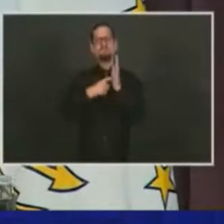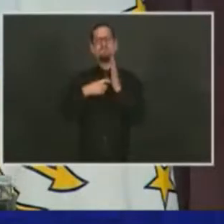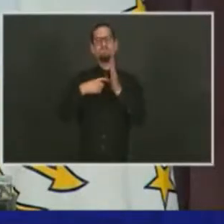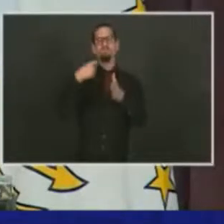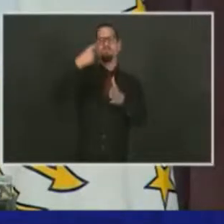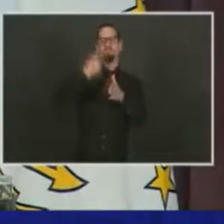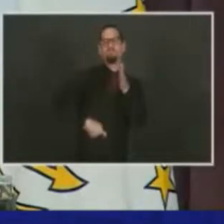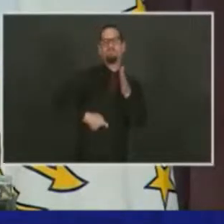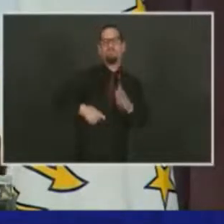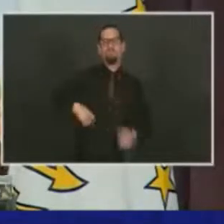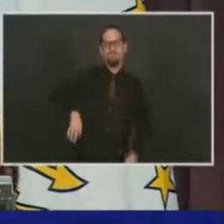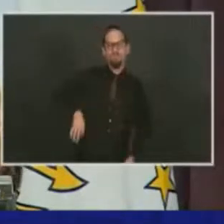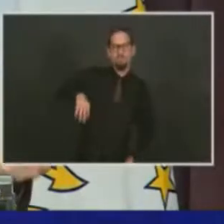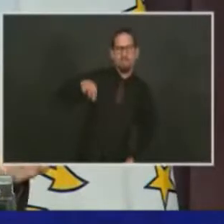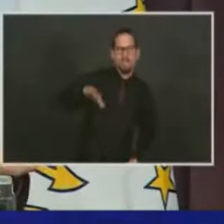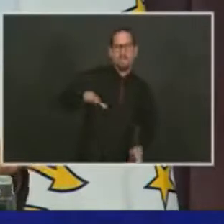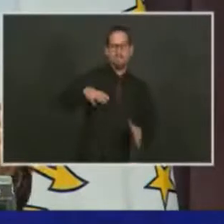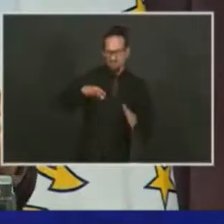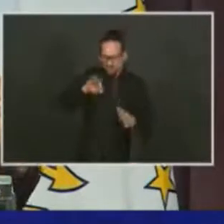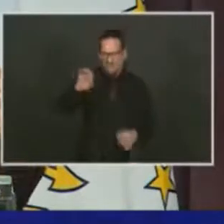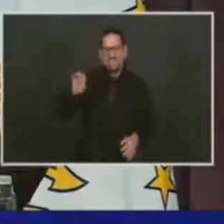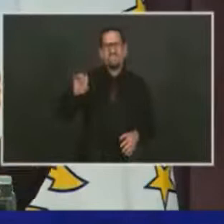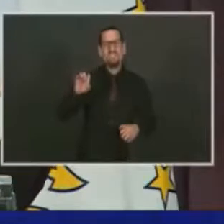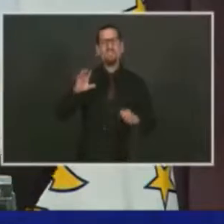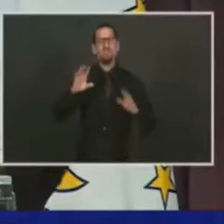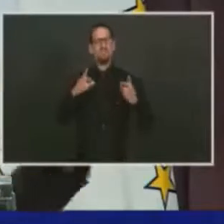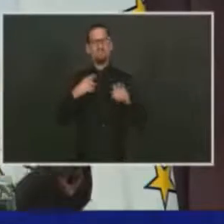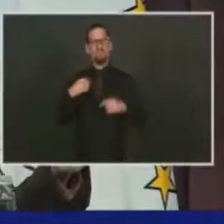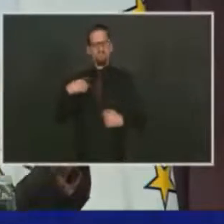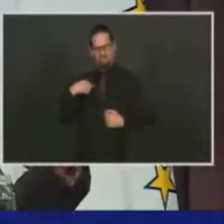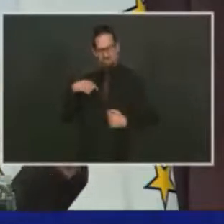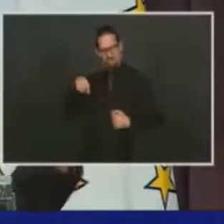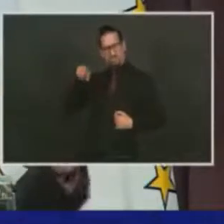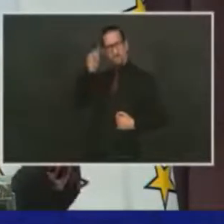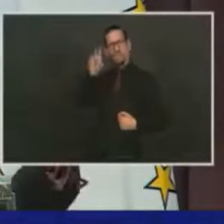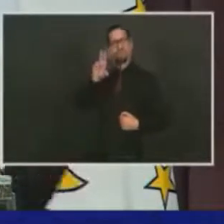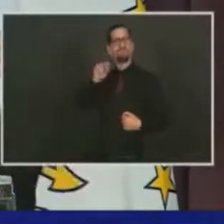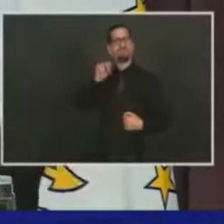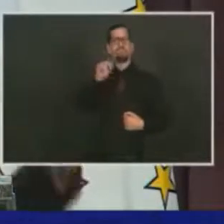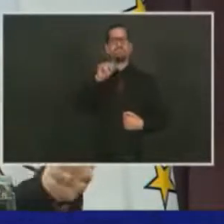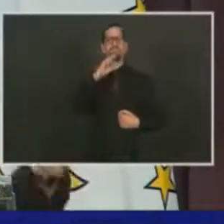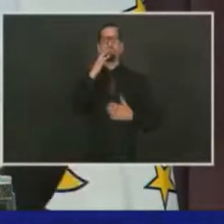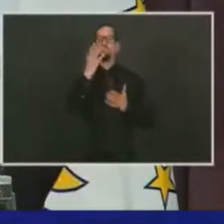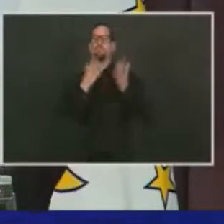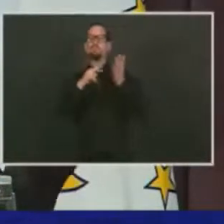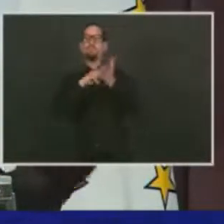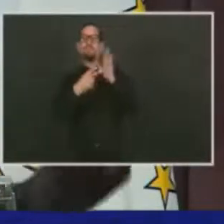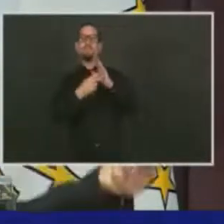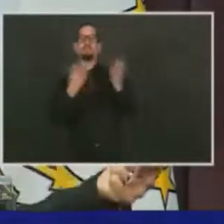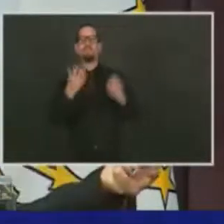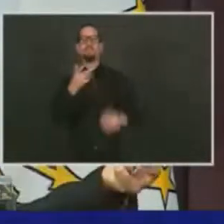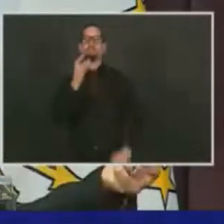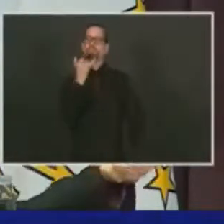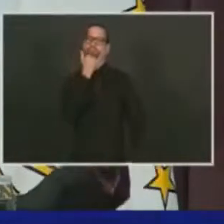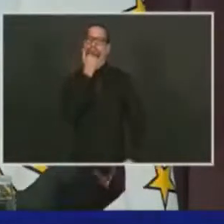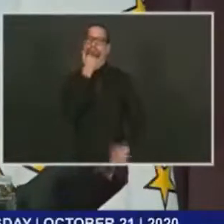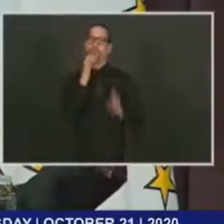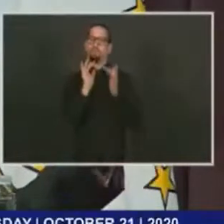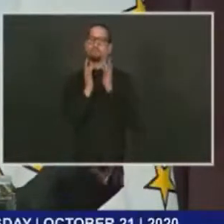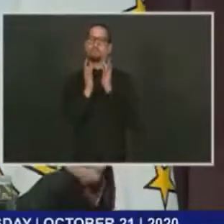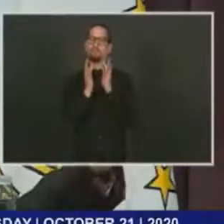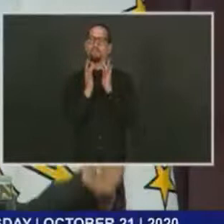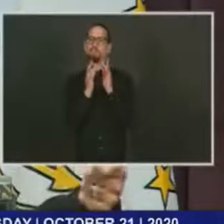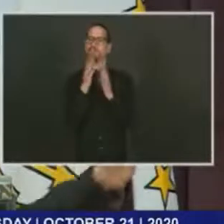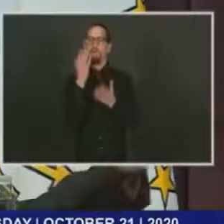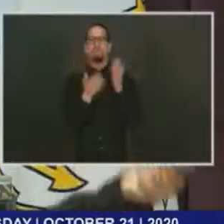message, you're going to the wrong website. Maybe you're calling your maybe you're calling your doctor. Maybe you're going to one